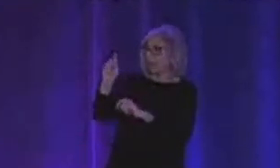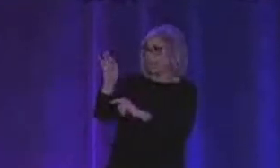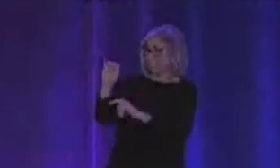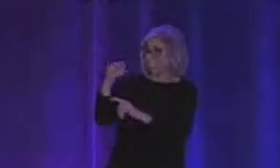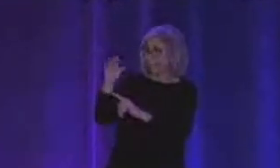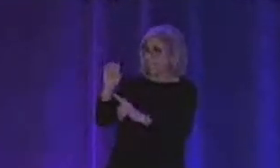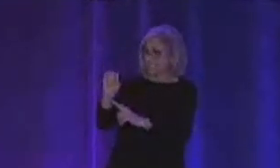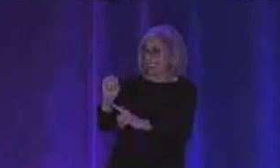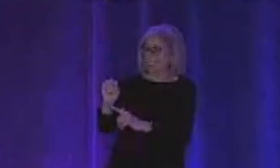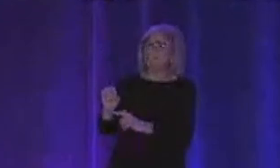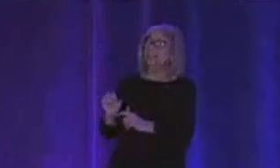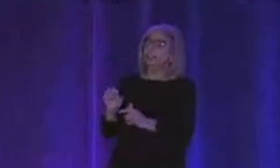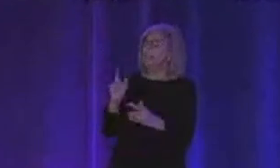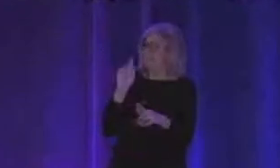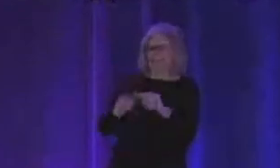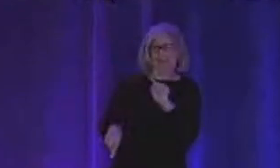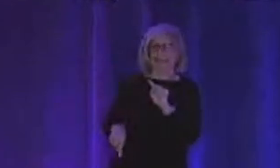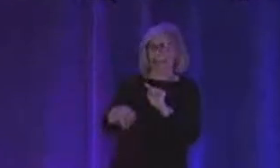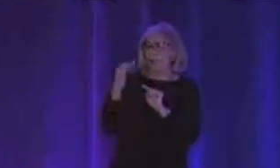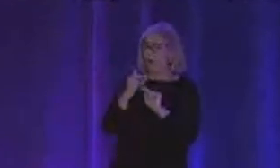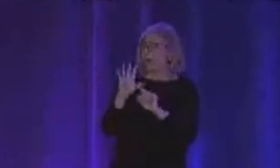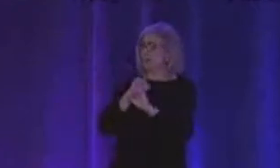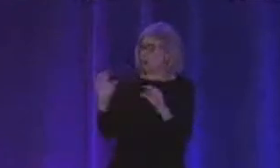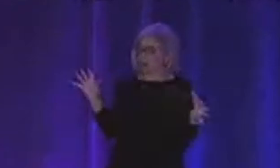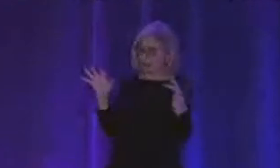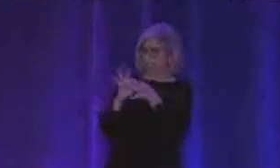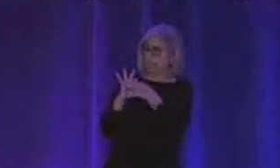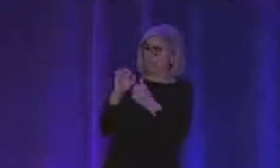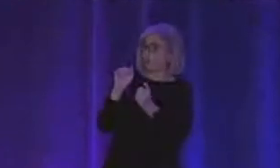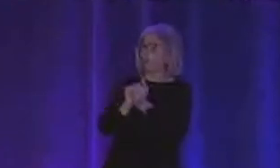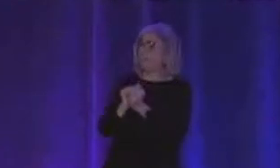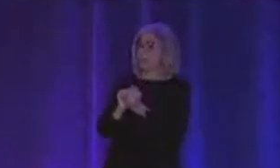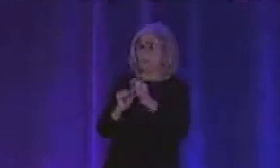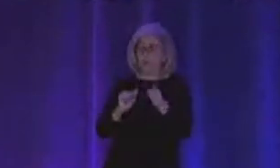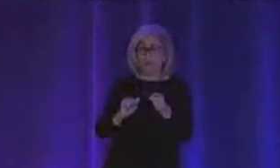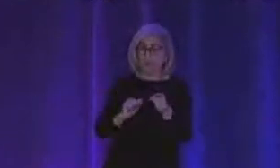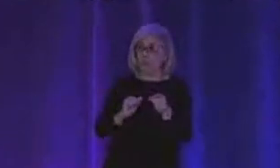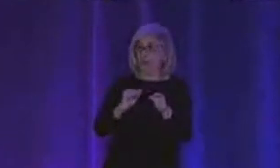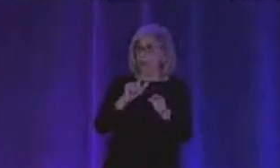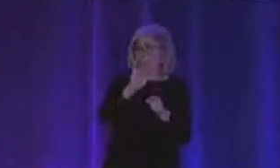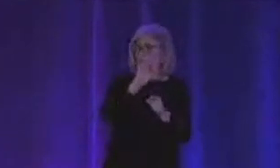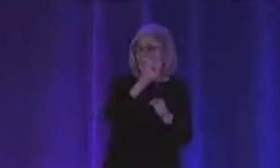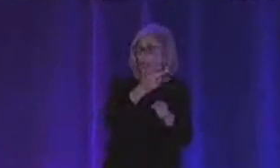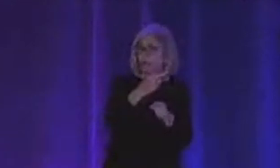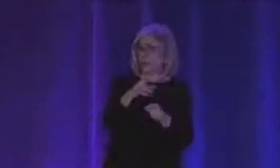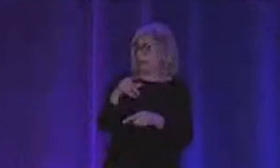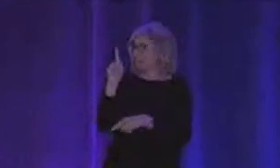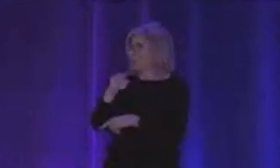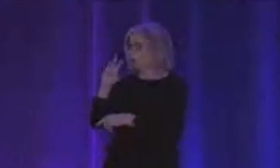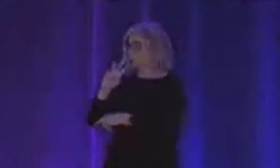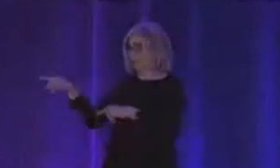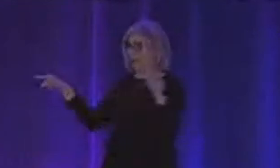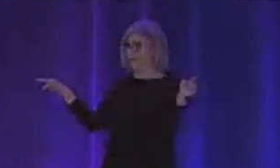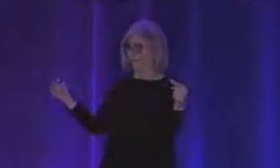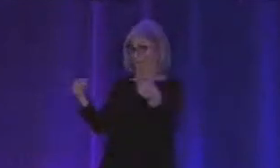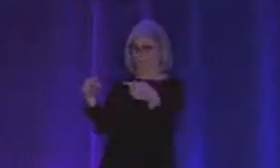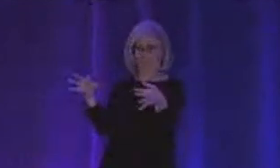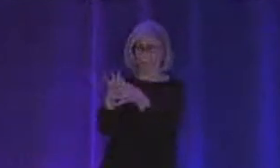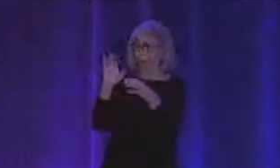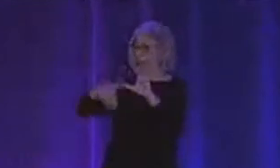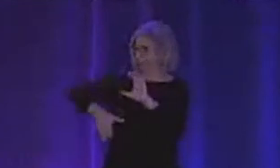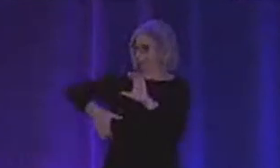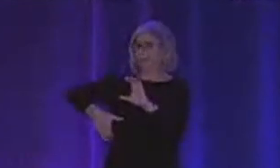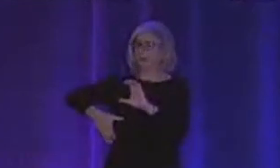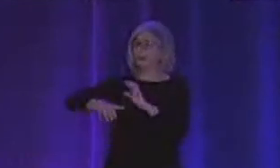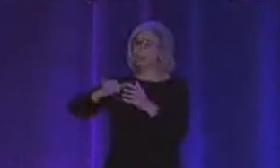be able to because there is no connection between the your authenticator and then the false website. Also, it